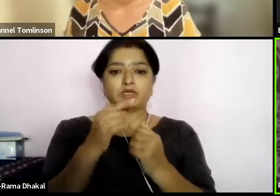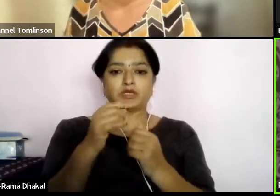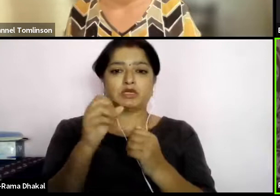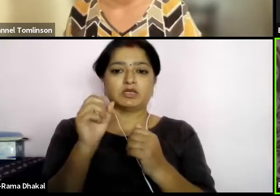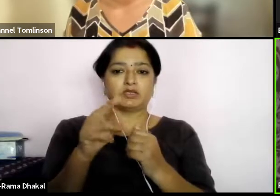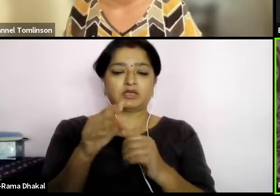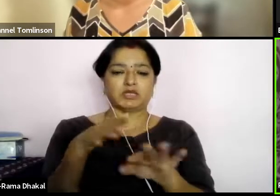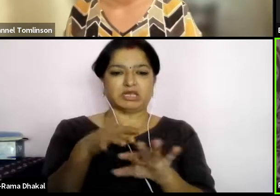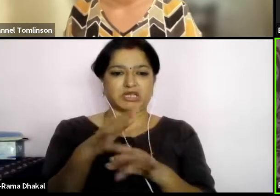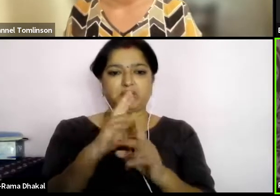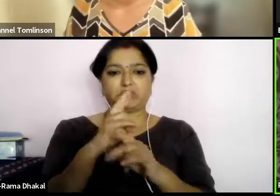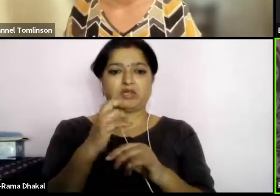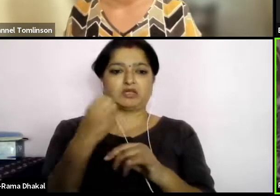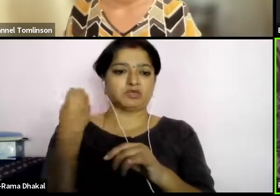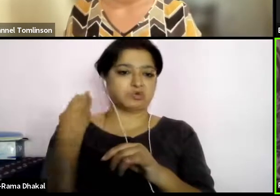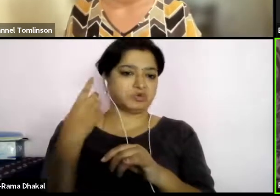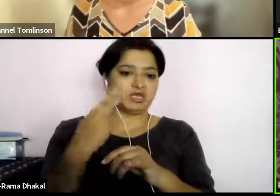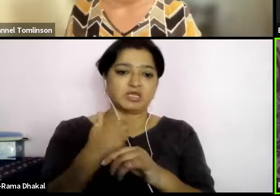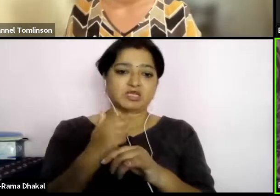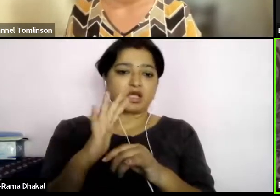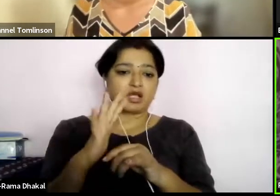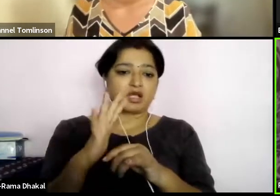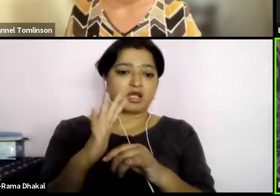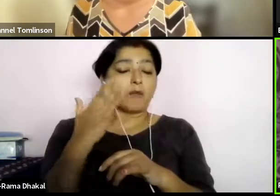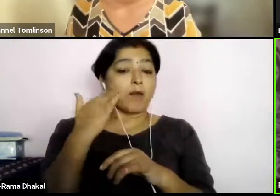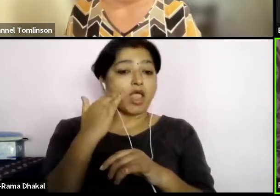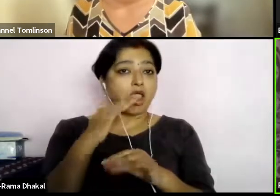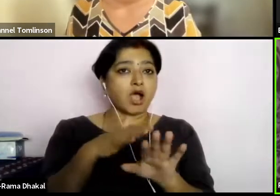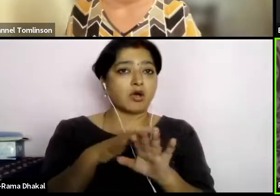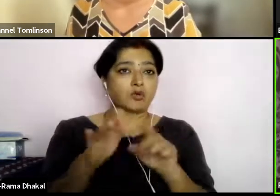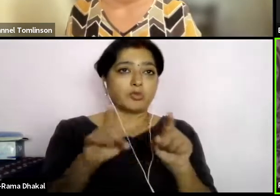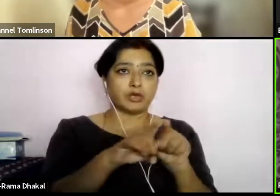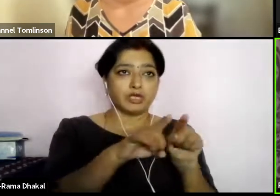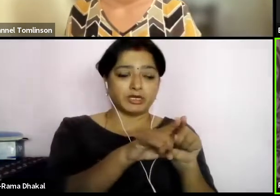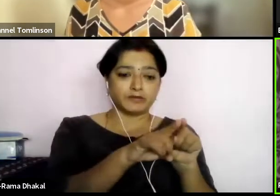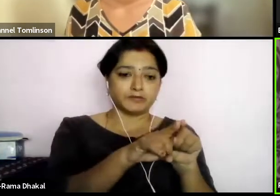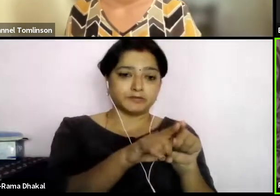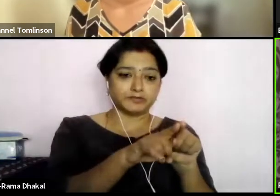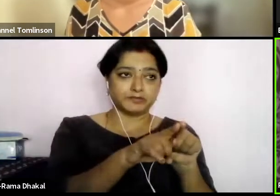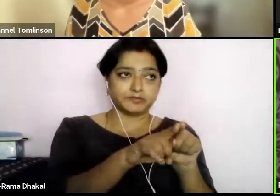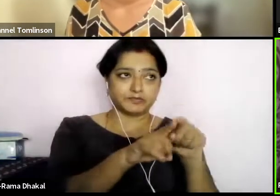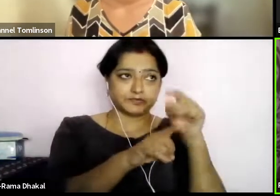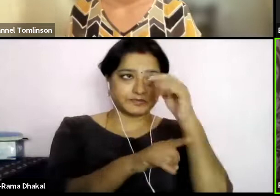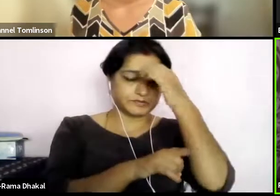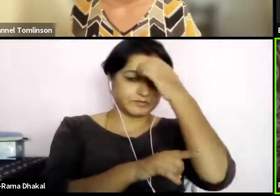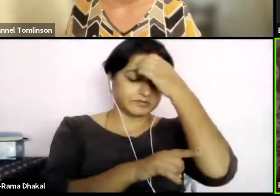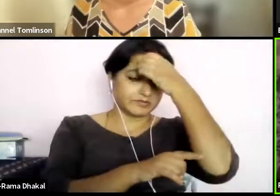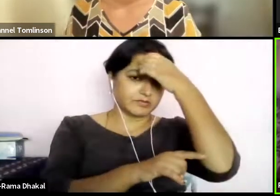the women also are relaxed. They feel like, okay, this is my place.